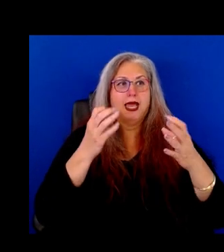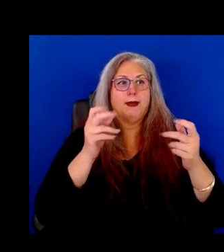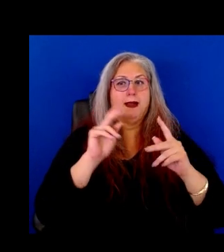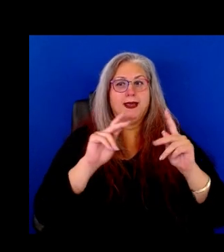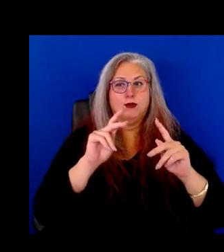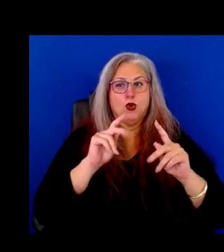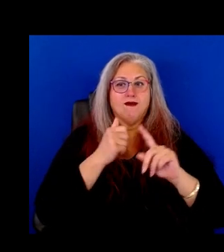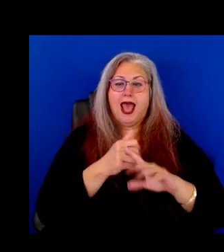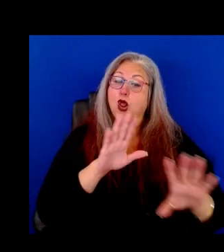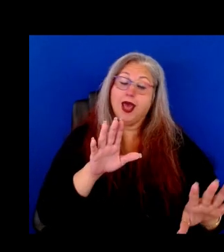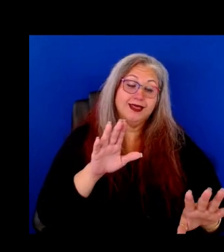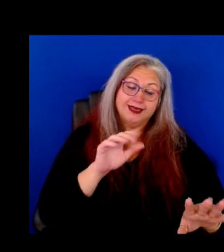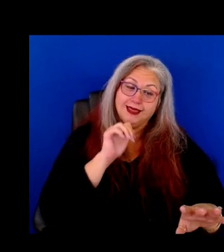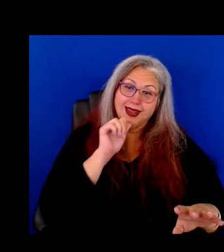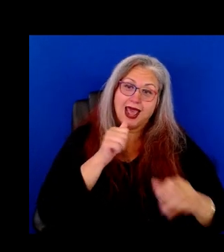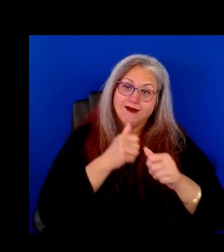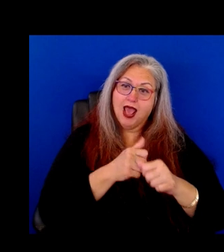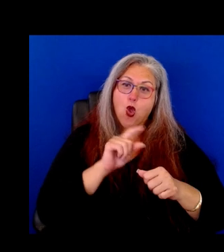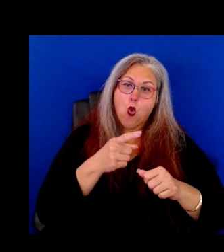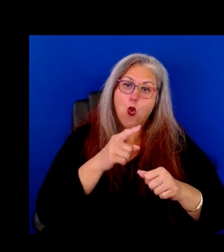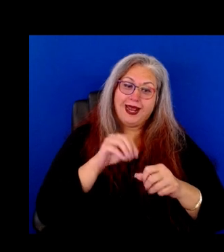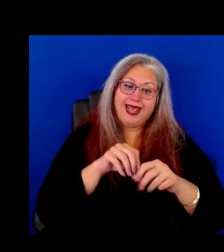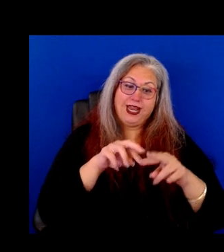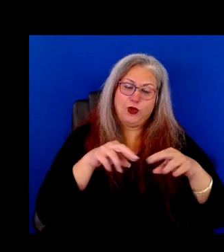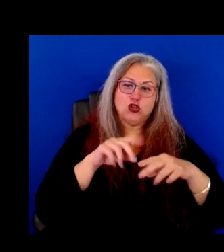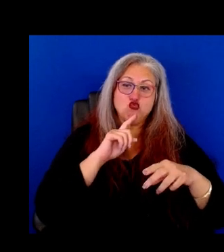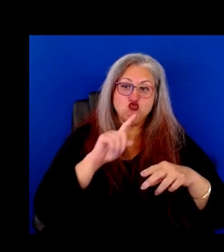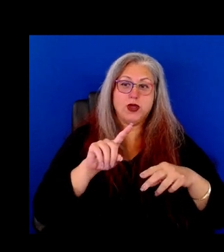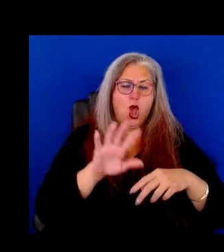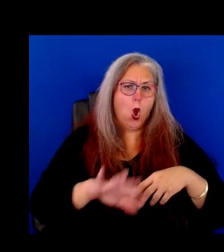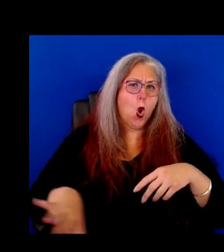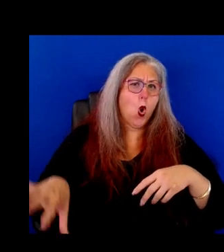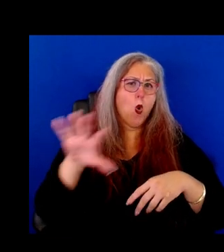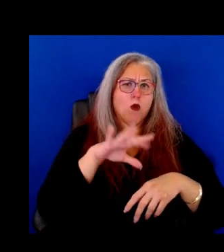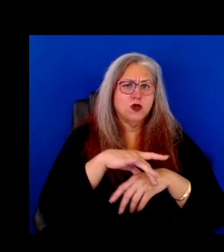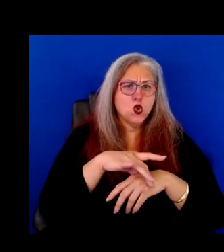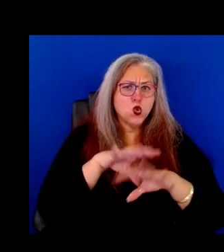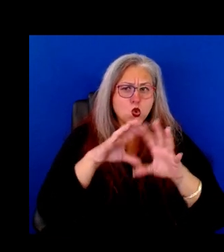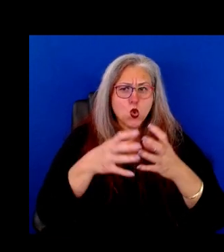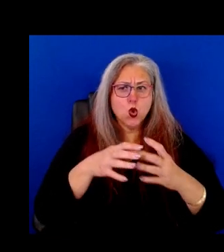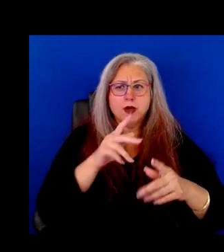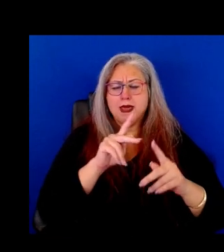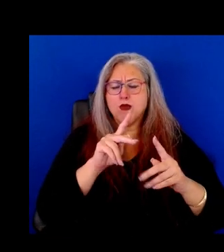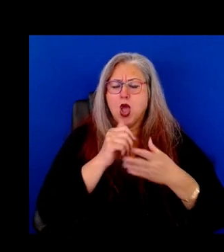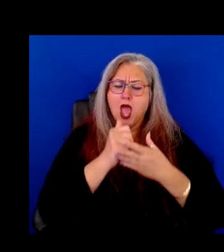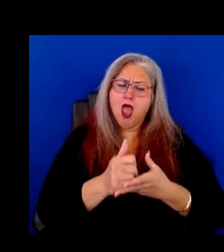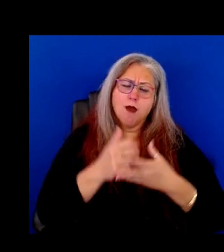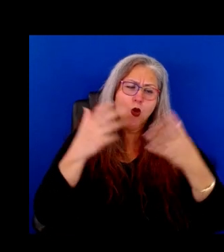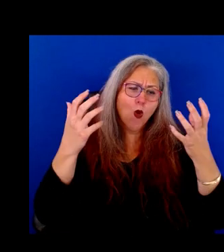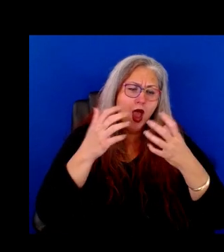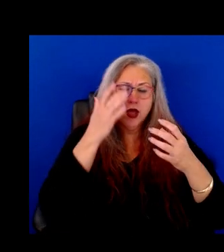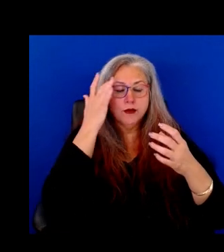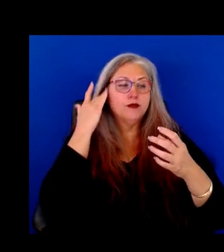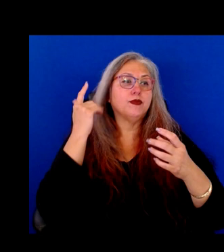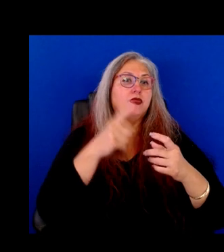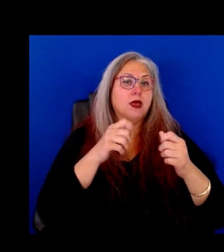this is not the following that's only in the region, it's around across the globe. They were very helpful. They launched